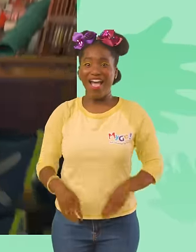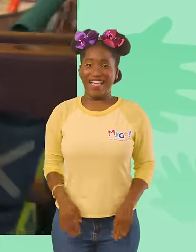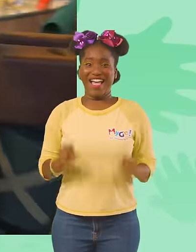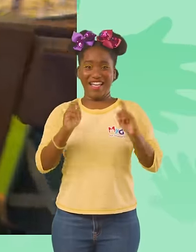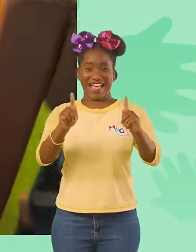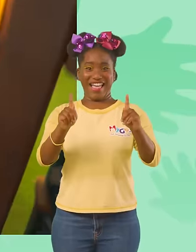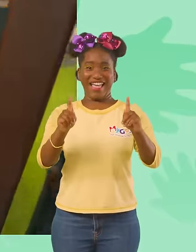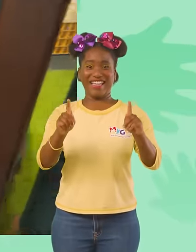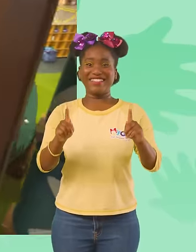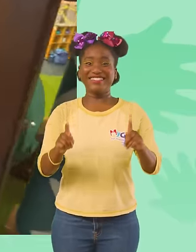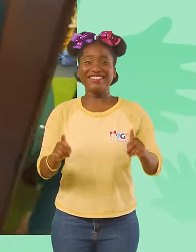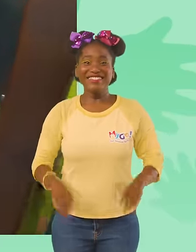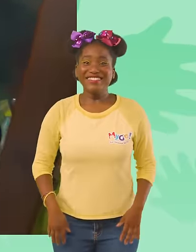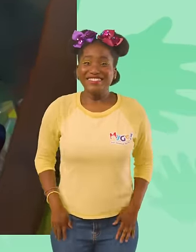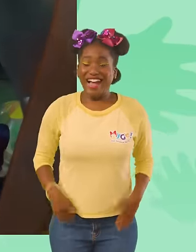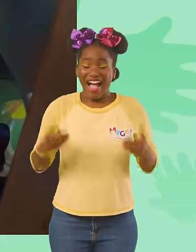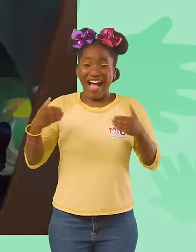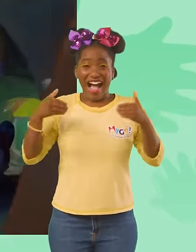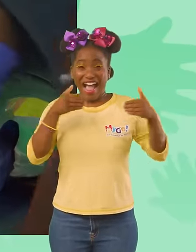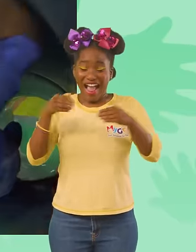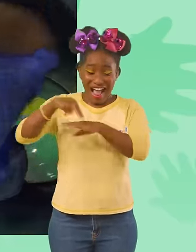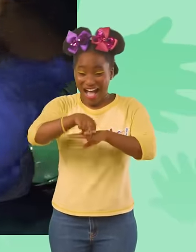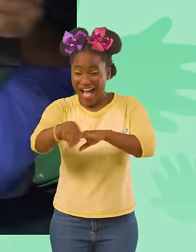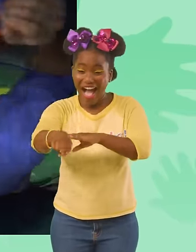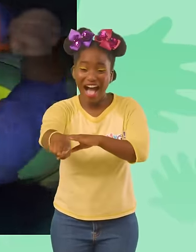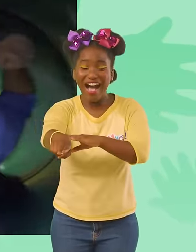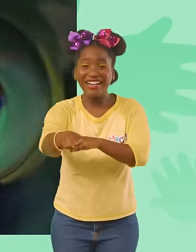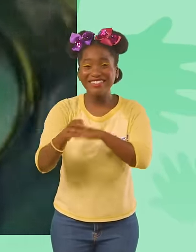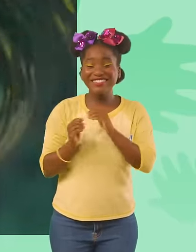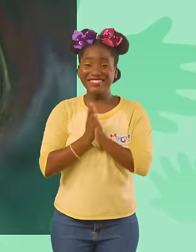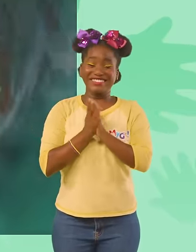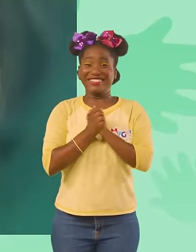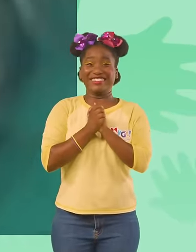Okay, here I go! Whee!